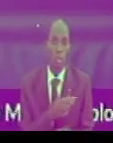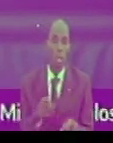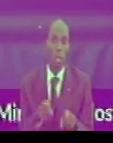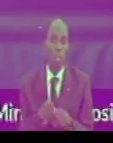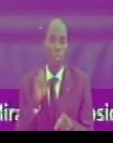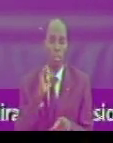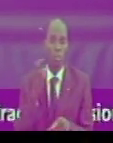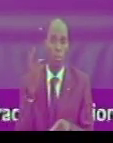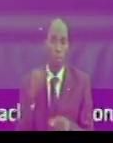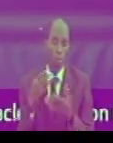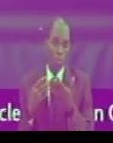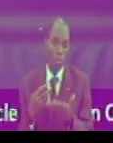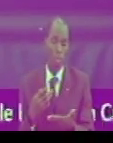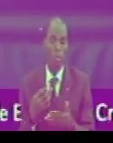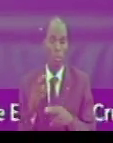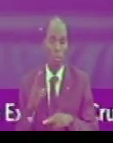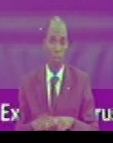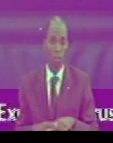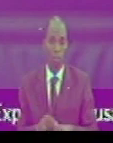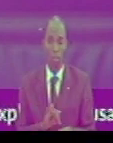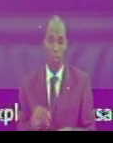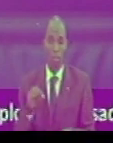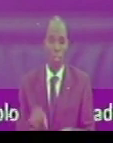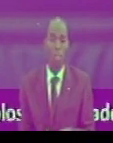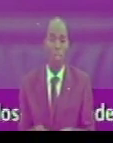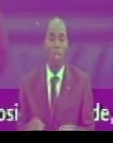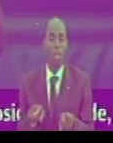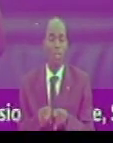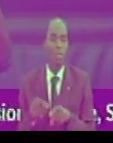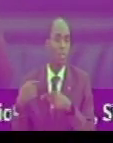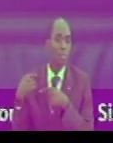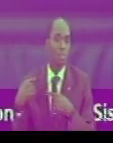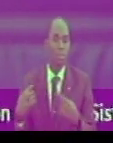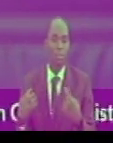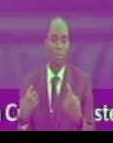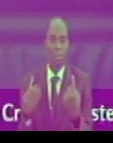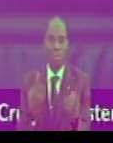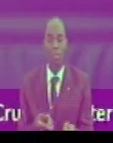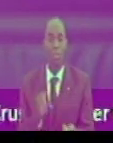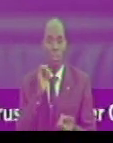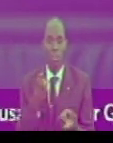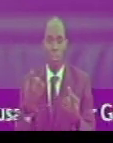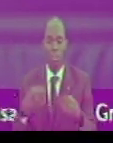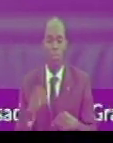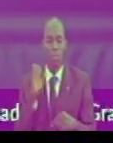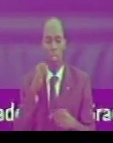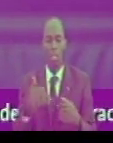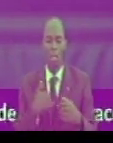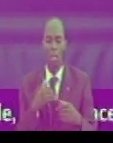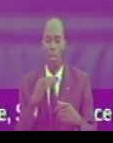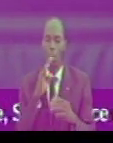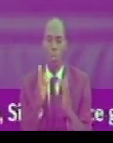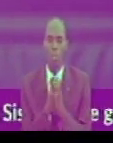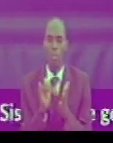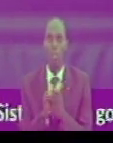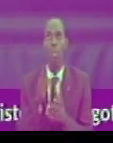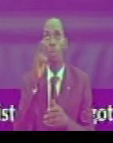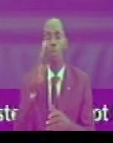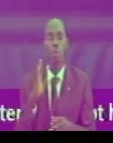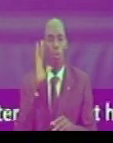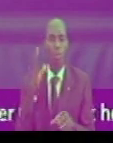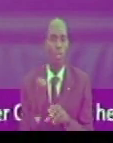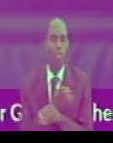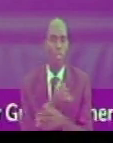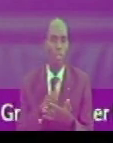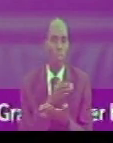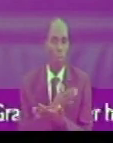away. And I've been wanting to have feeling. But Daddy spoke directly to me and he said, that some people are waiting for feeling. Let them